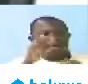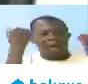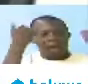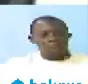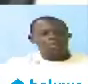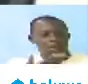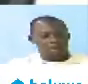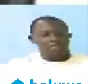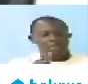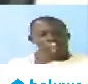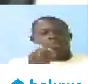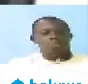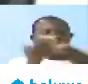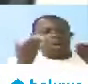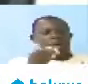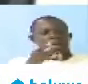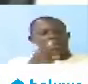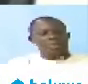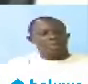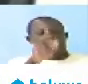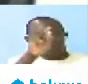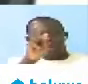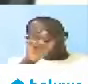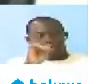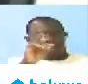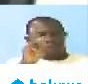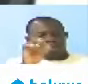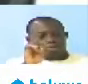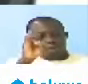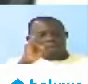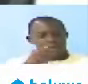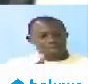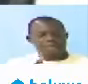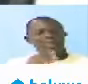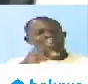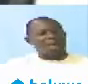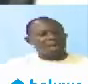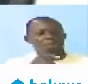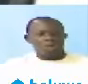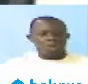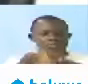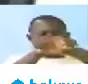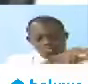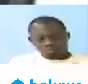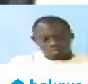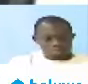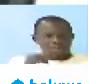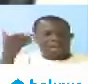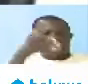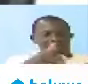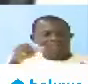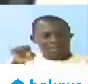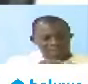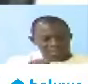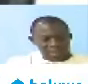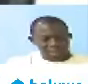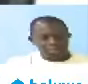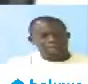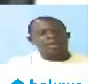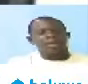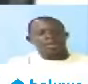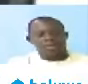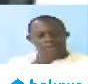why Kukoi, when he was taking us out from there, bring us to Senegal, I